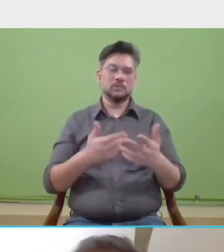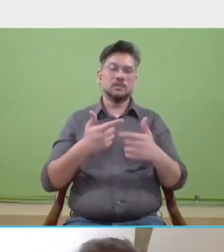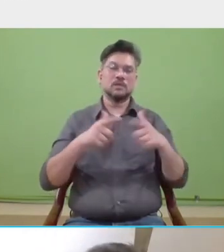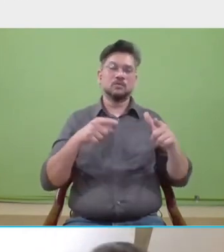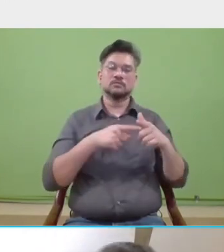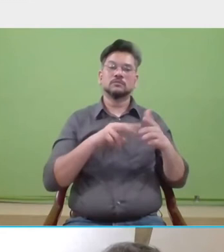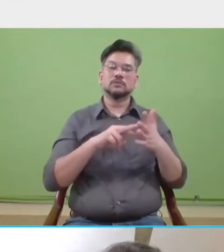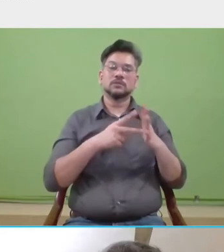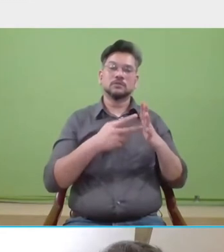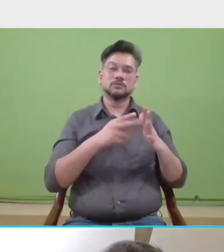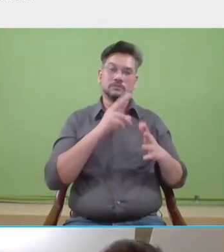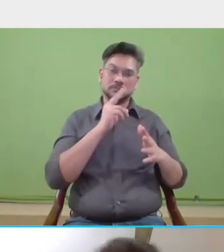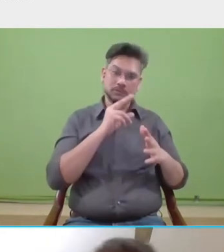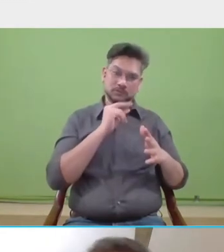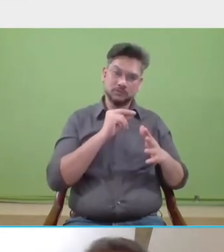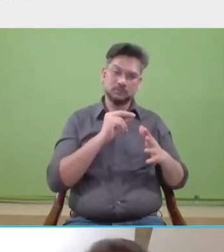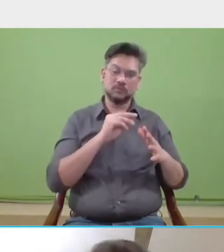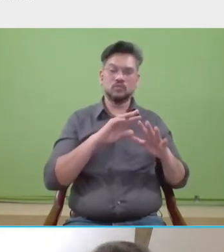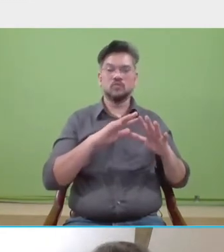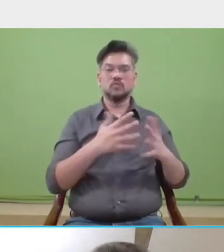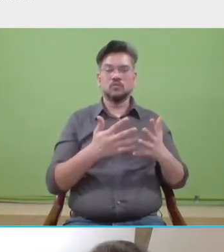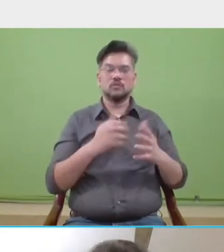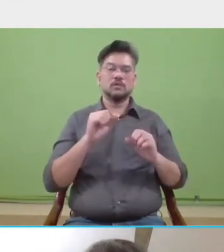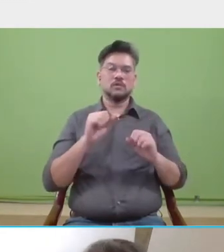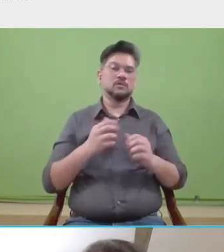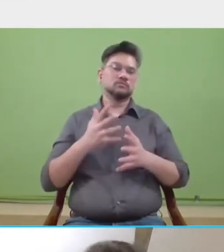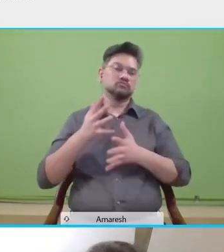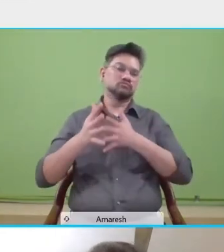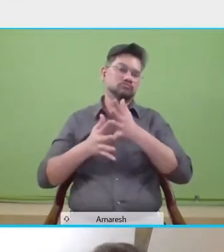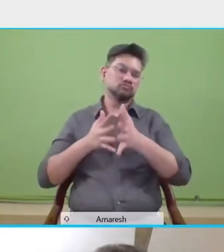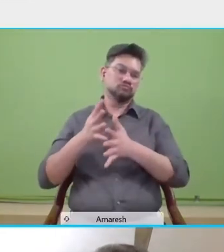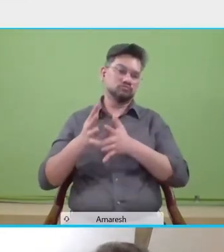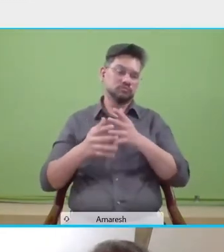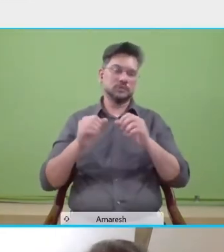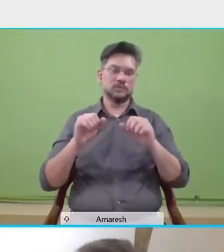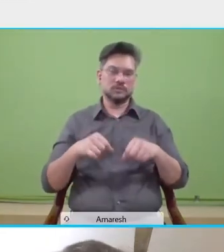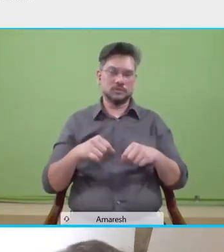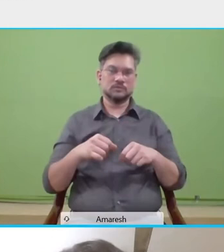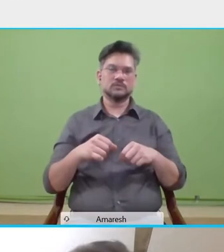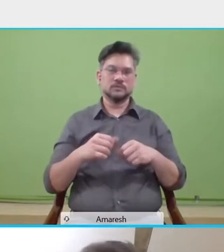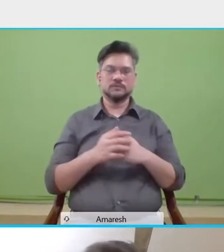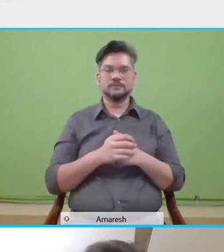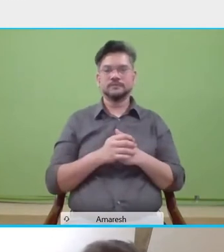okay but that language also could be signs okay sign using signs